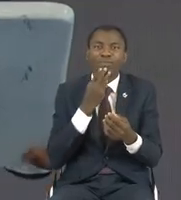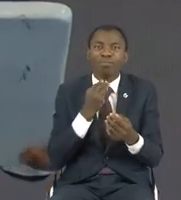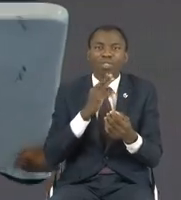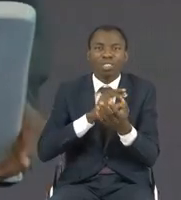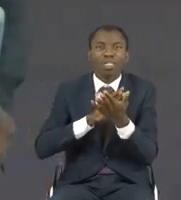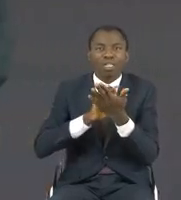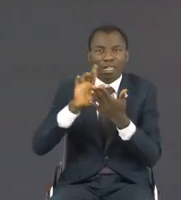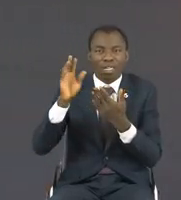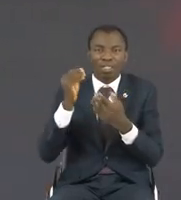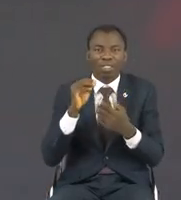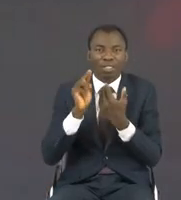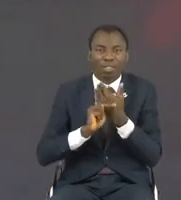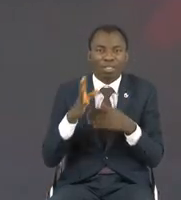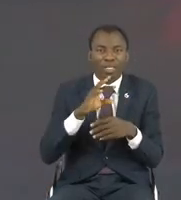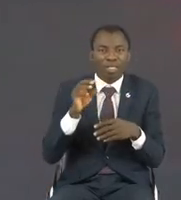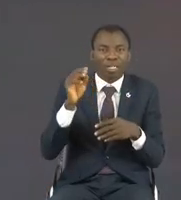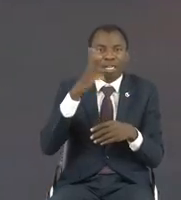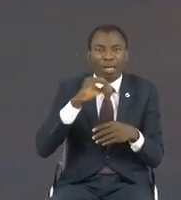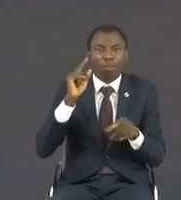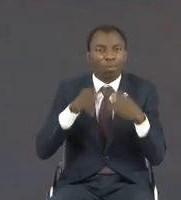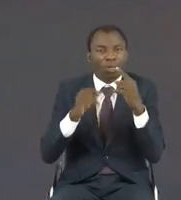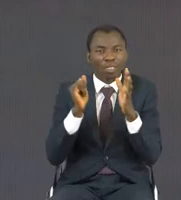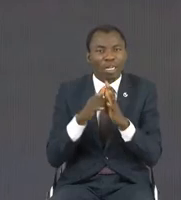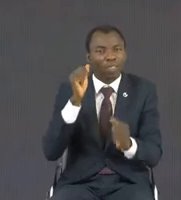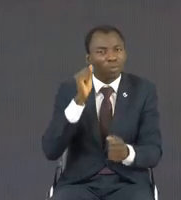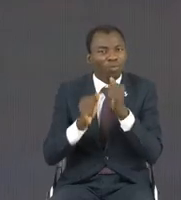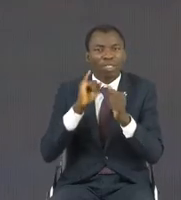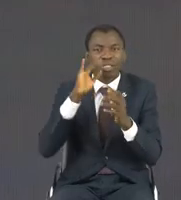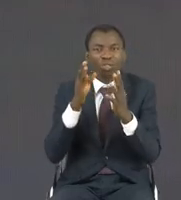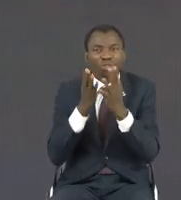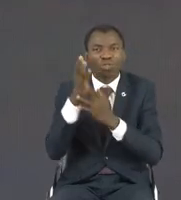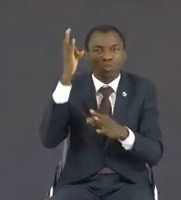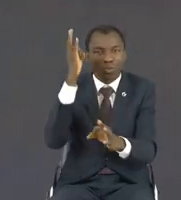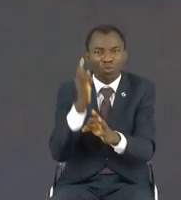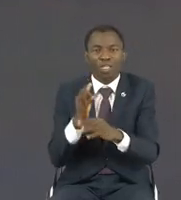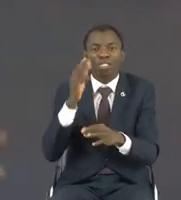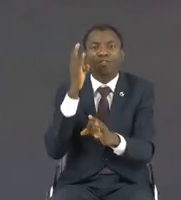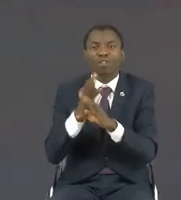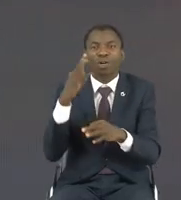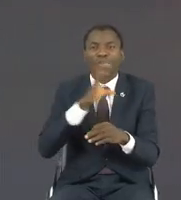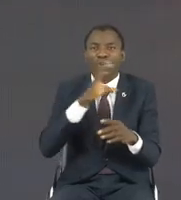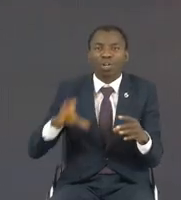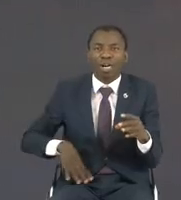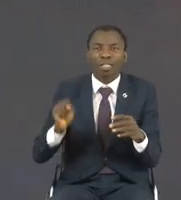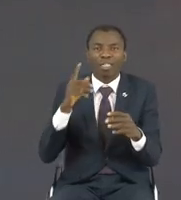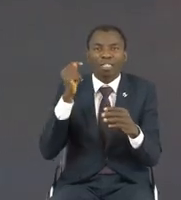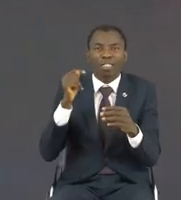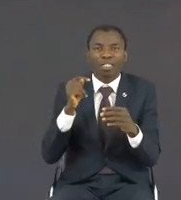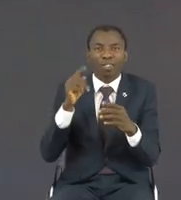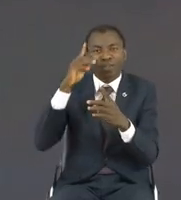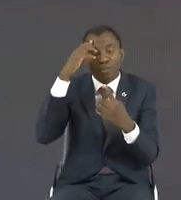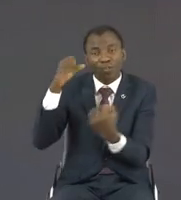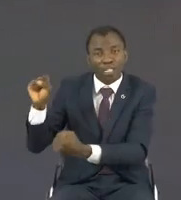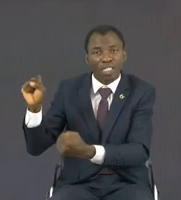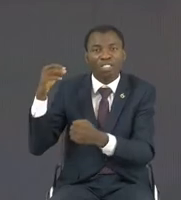but that which is through faith, the faith of Christ, the righteousness